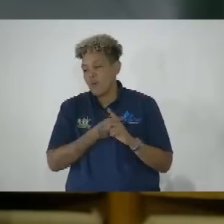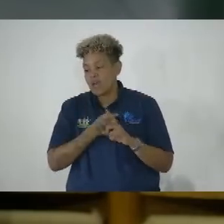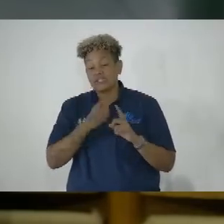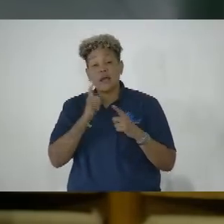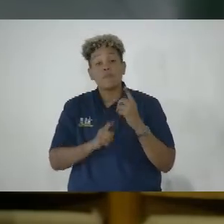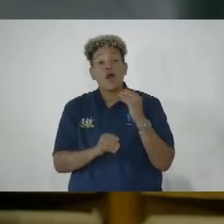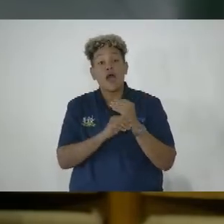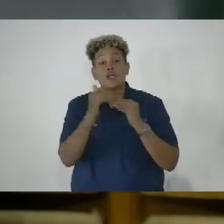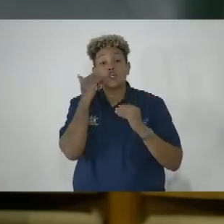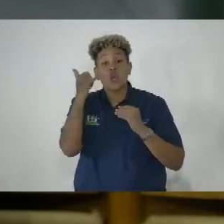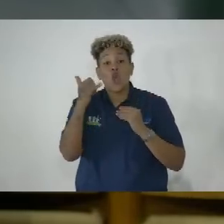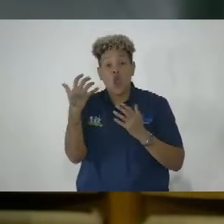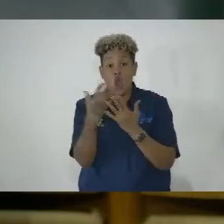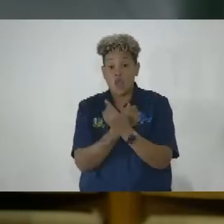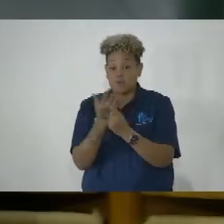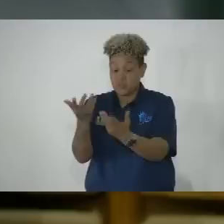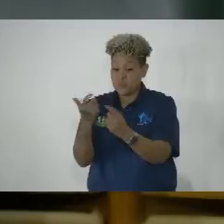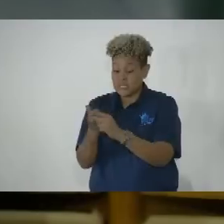and call